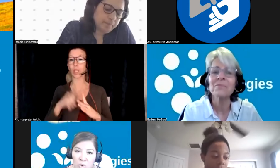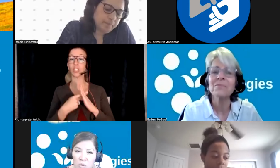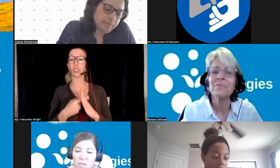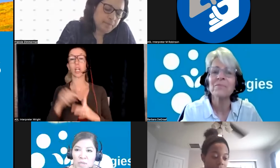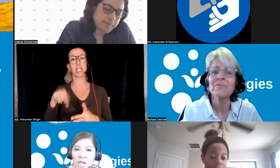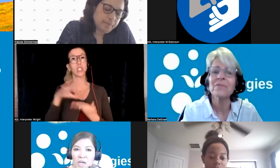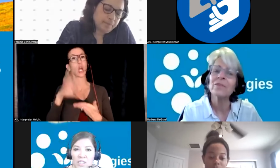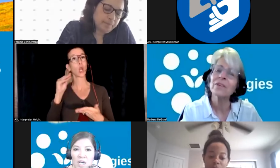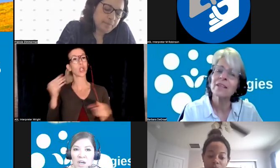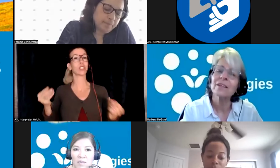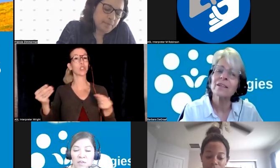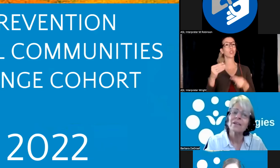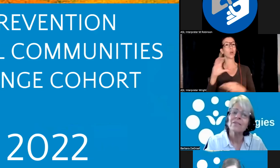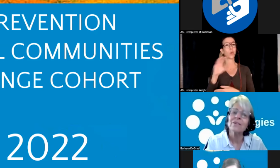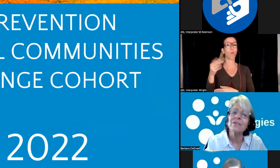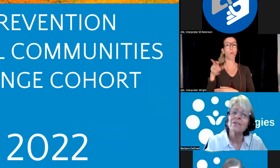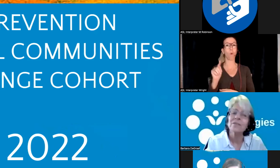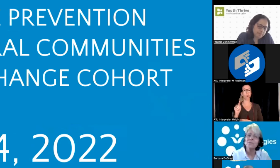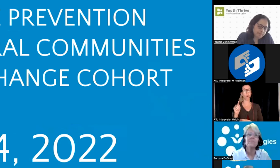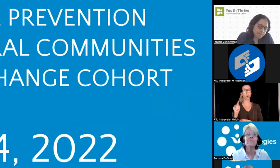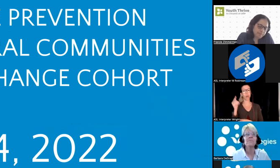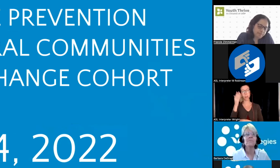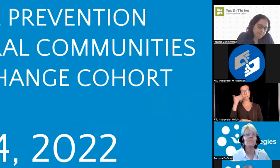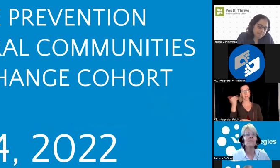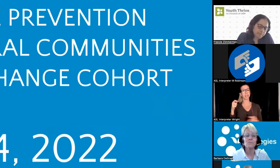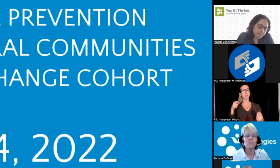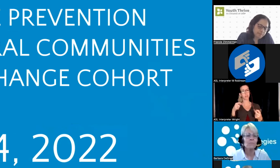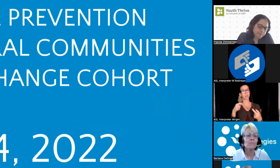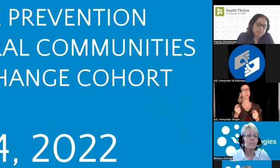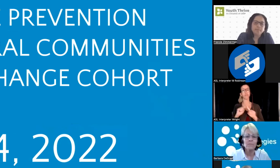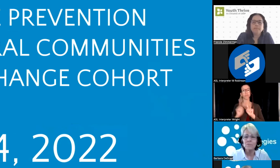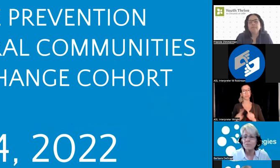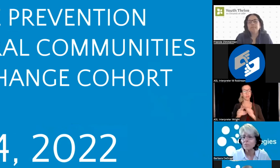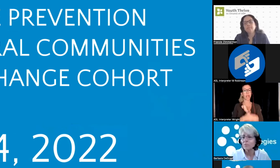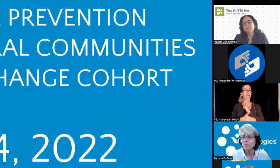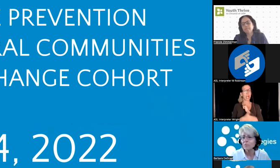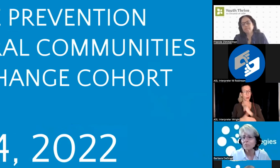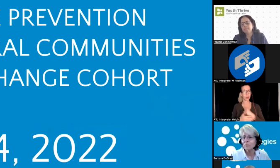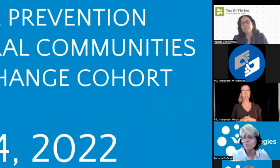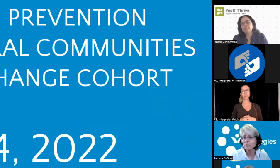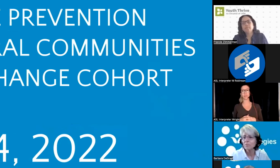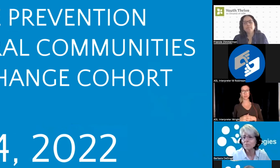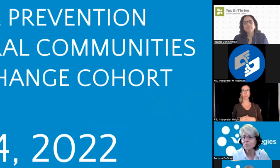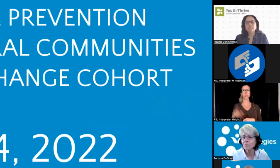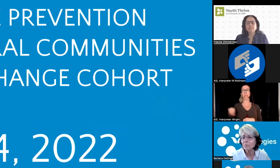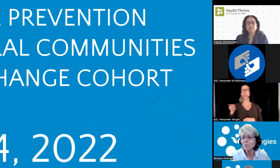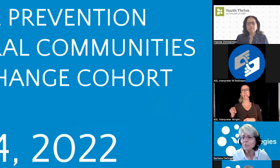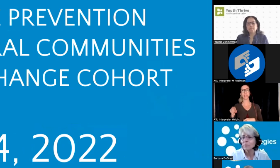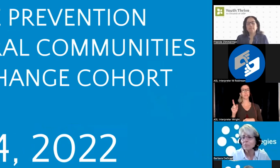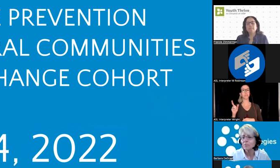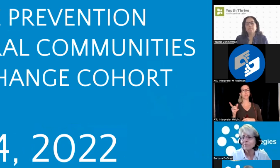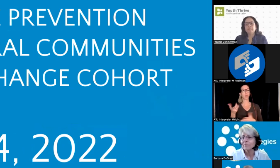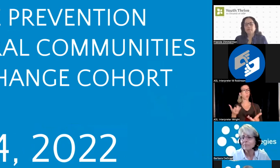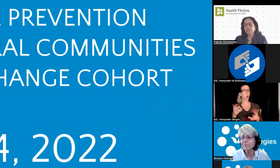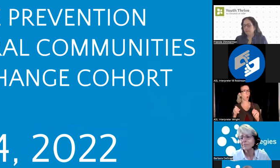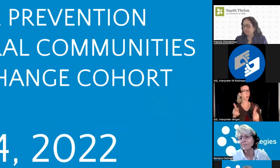exchange cohorts because of the feedback we received from multiple counties in which they wanted an opportunity to learn from each